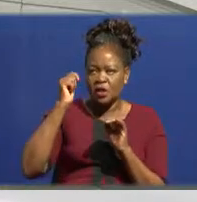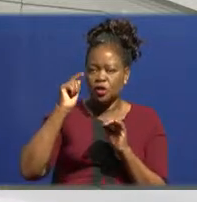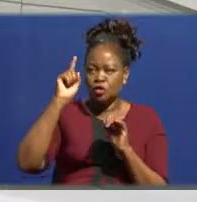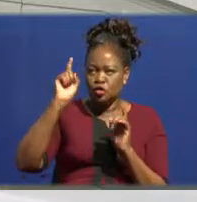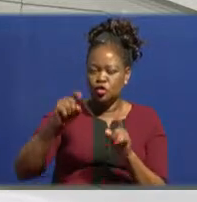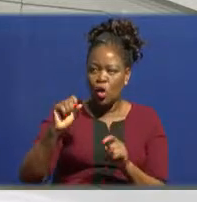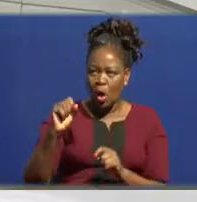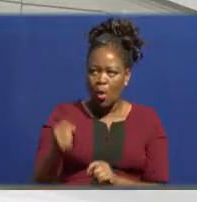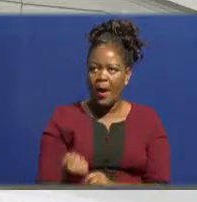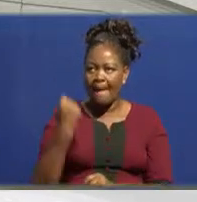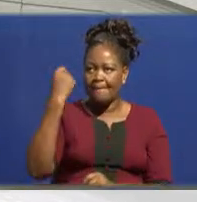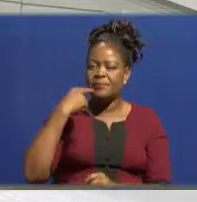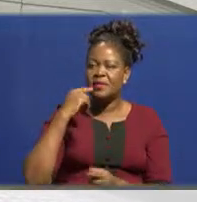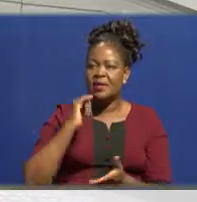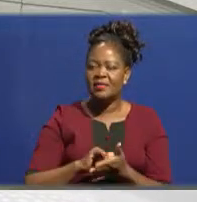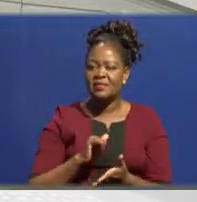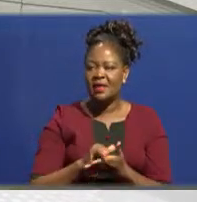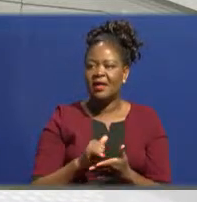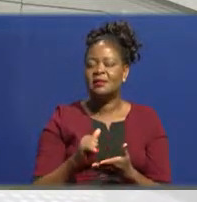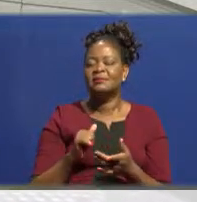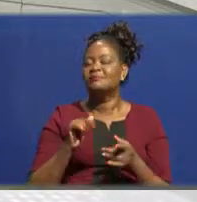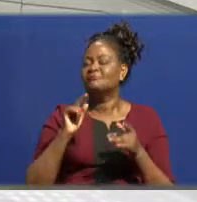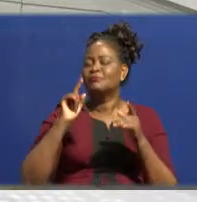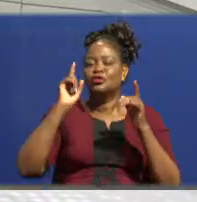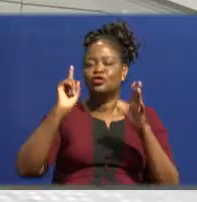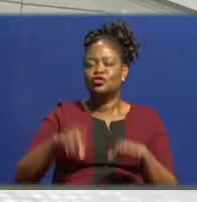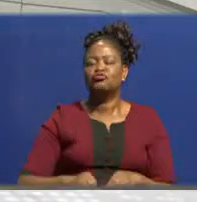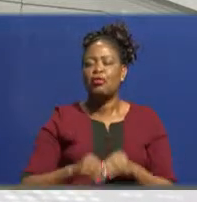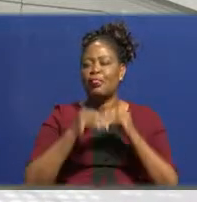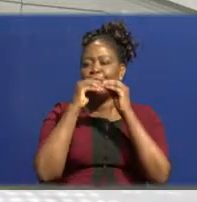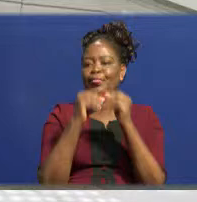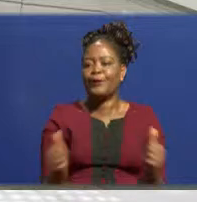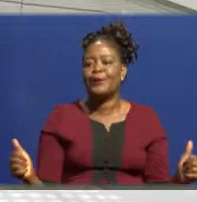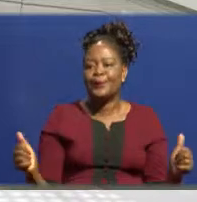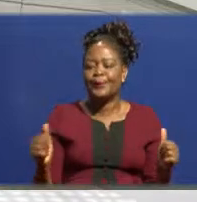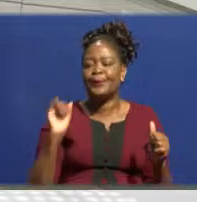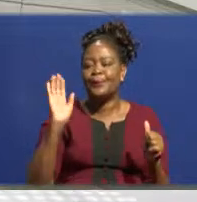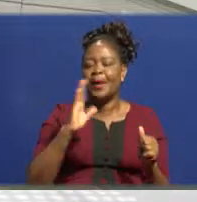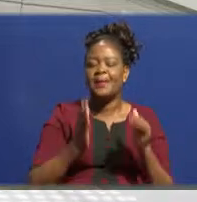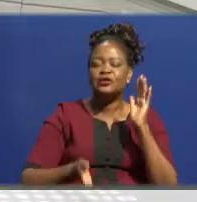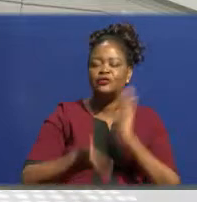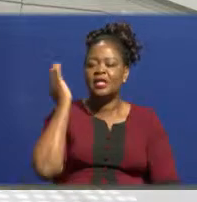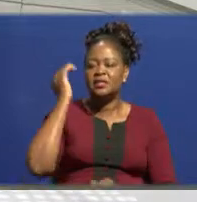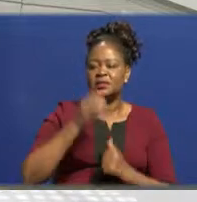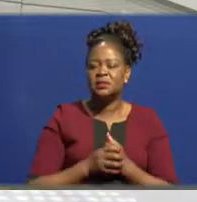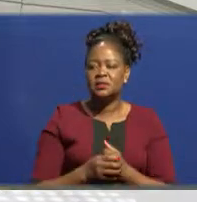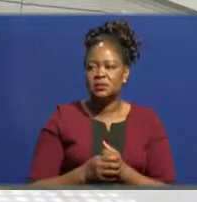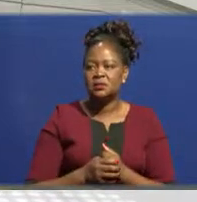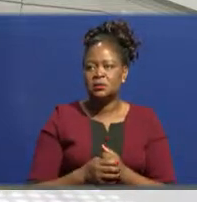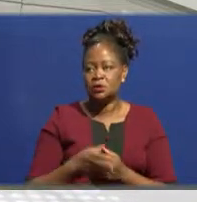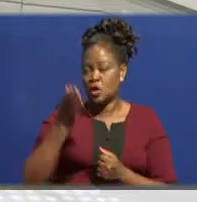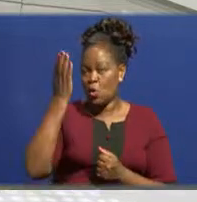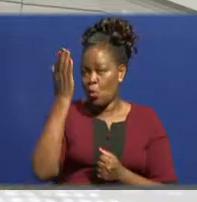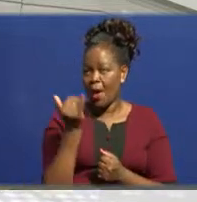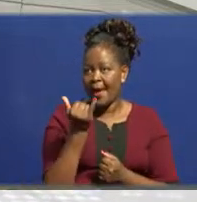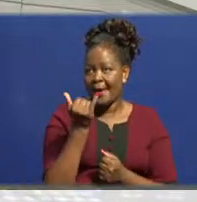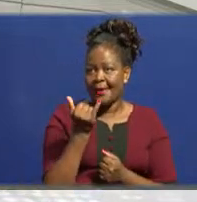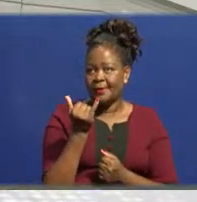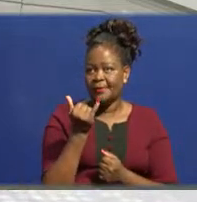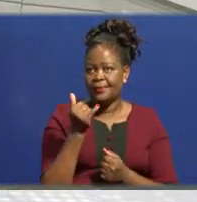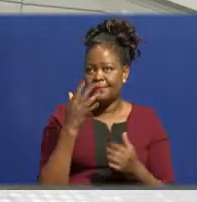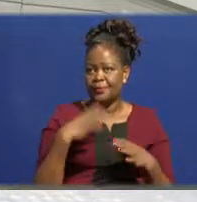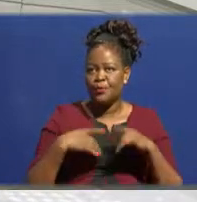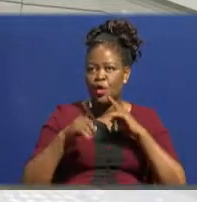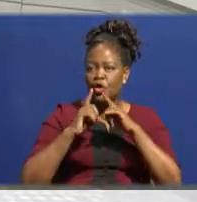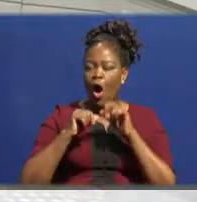up and say, I think we need to dissolve parliament as soon as yesterday. Mm-hmm. The reason being, yes, people